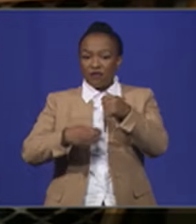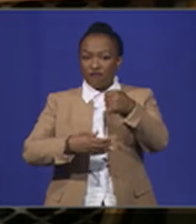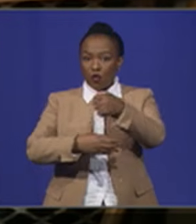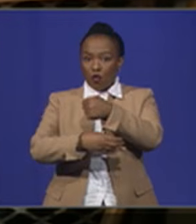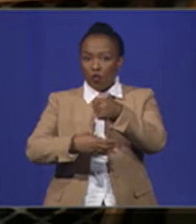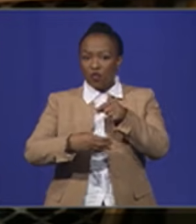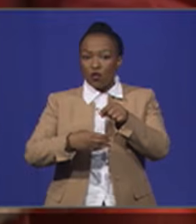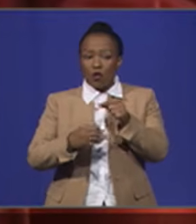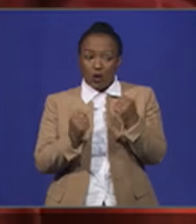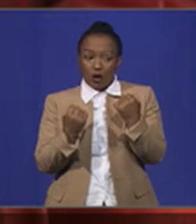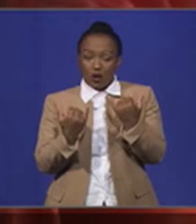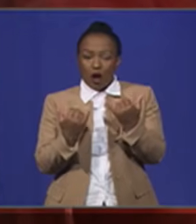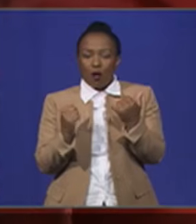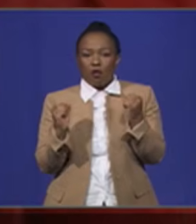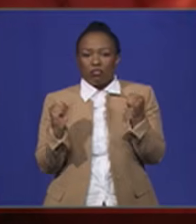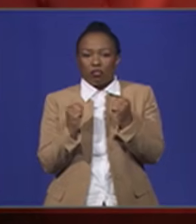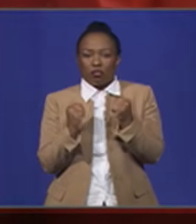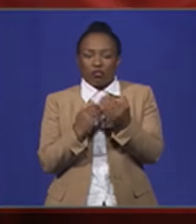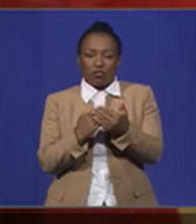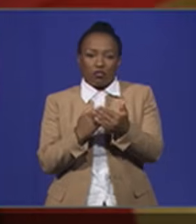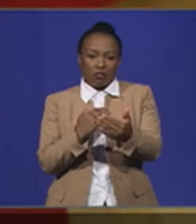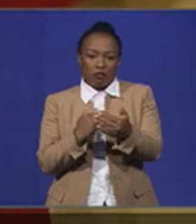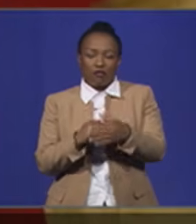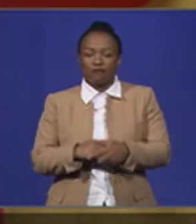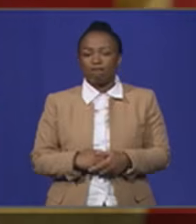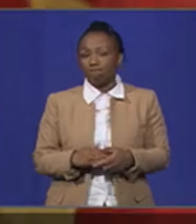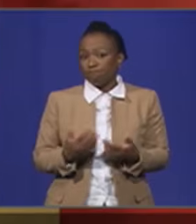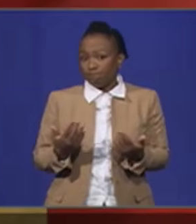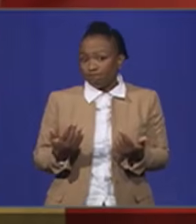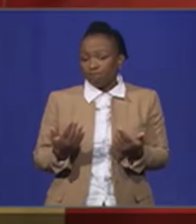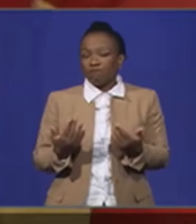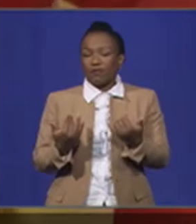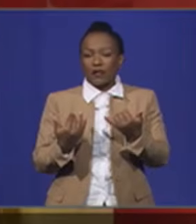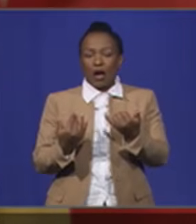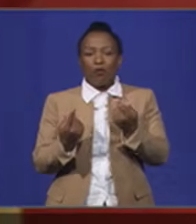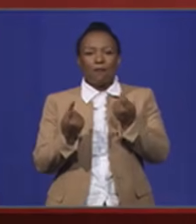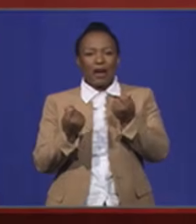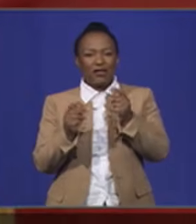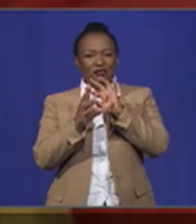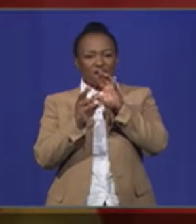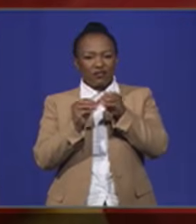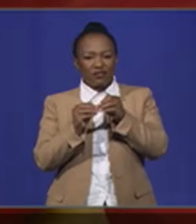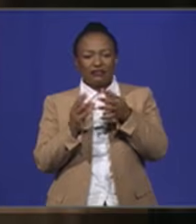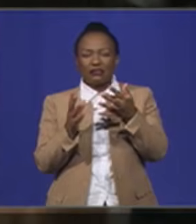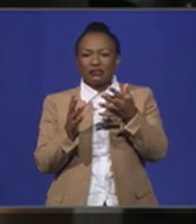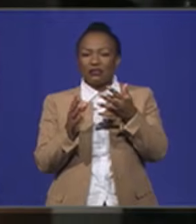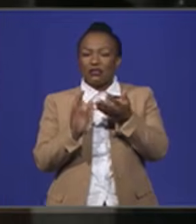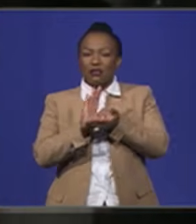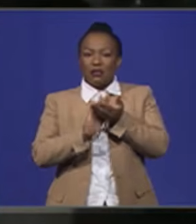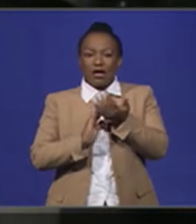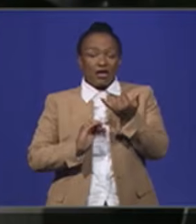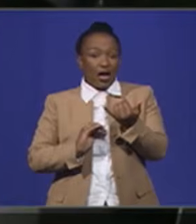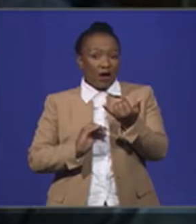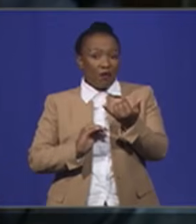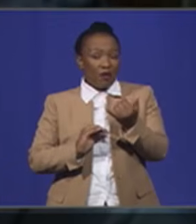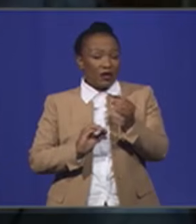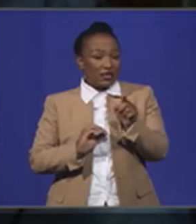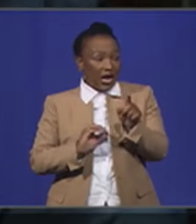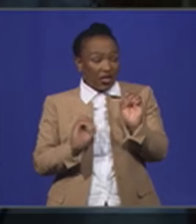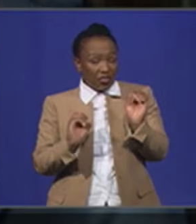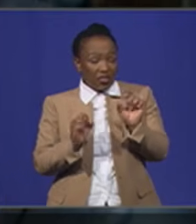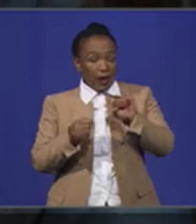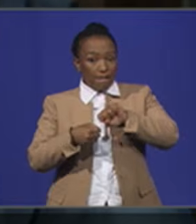sa mariga se itelekela jaanong. Ka ntlha ya fa ditlhotlhwa di oketsegile, ga bana le thothi ya parafene go ka apaya. Even